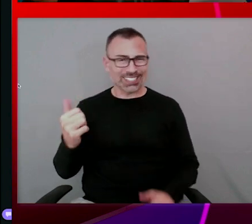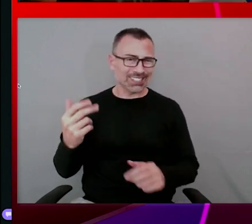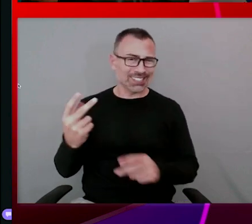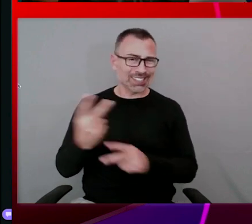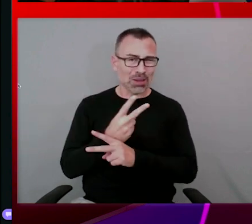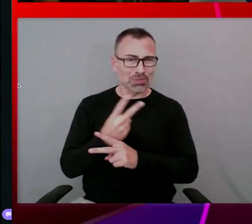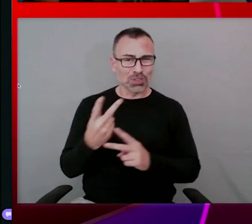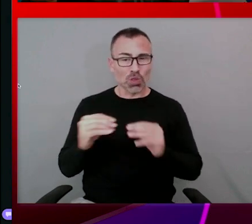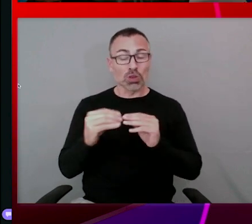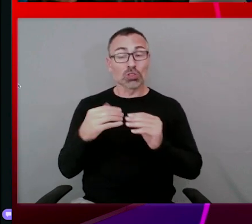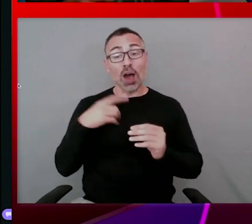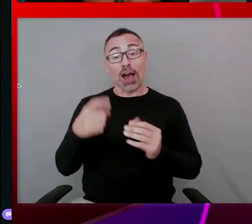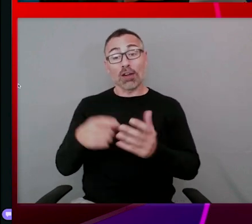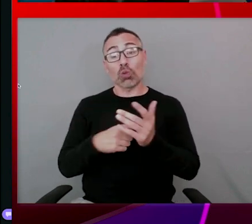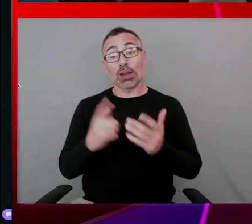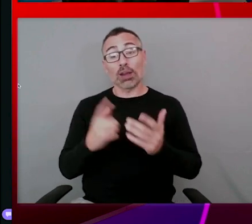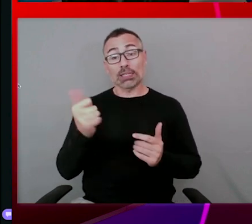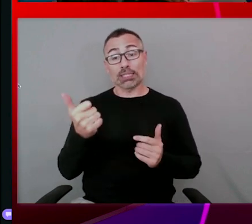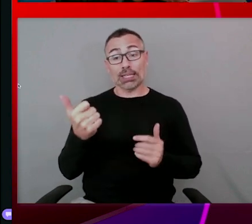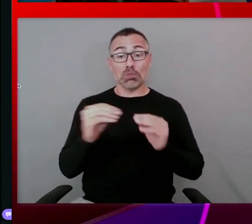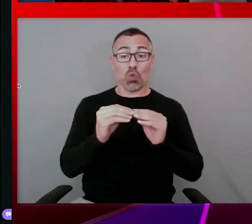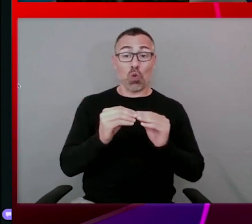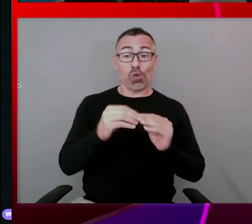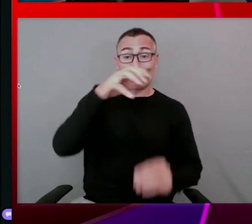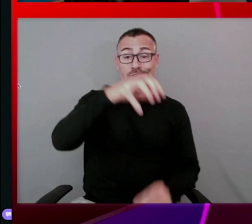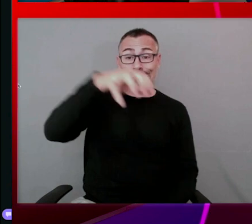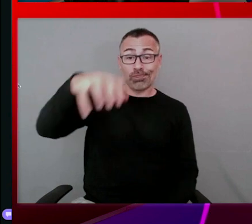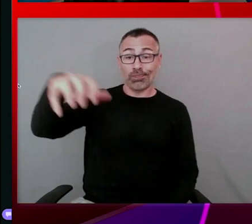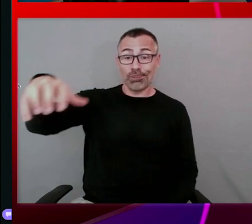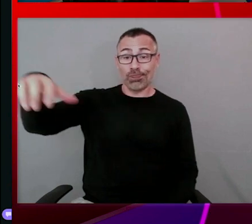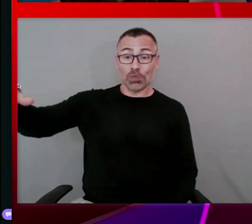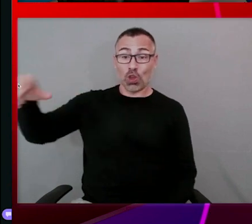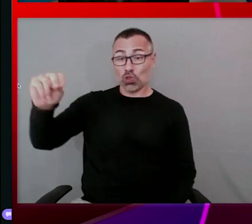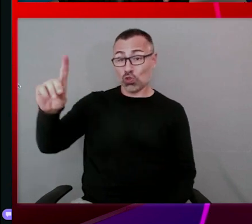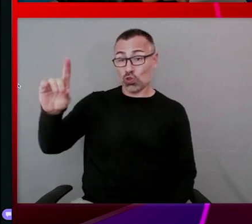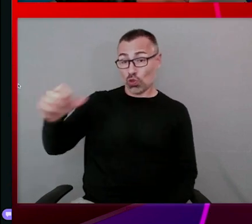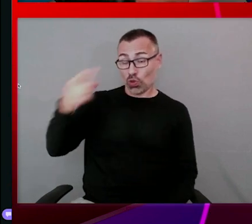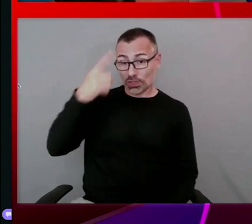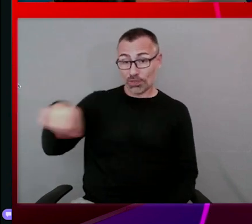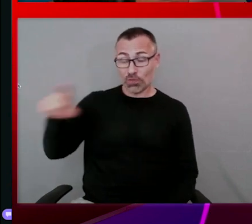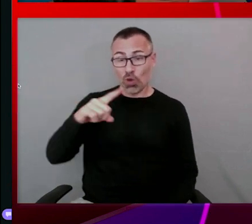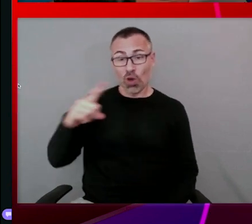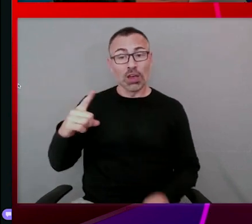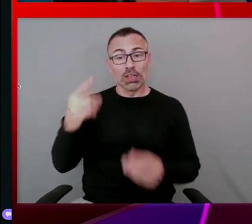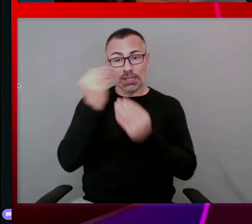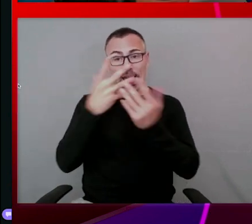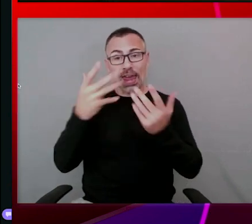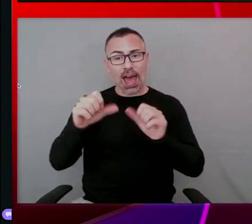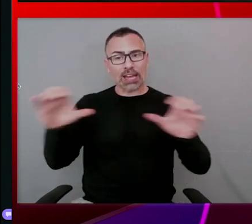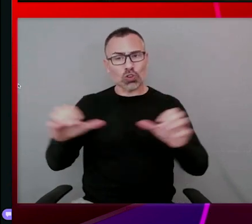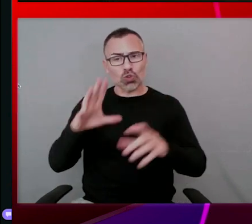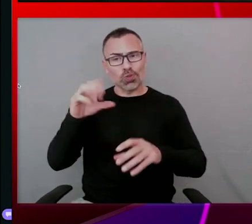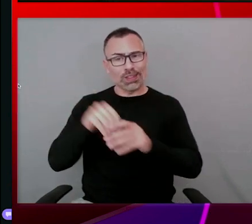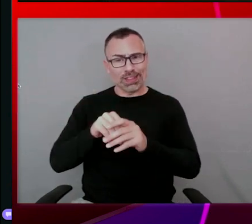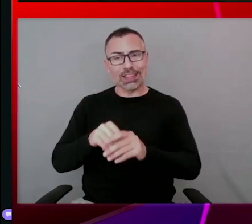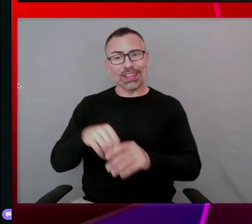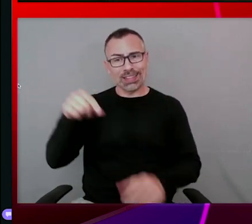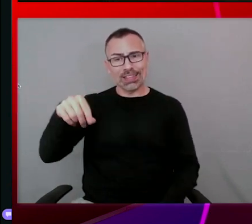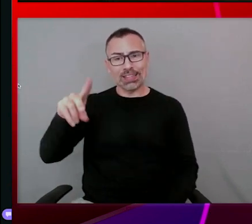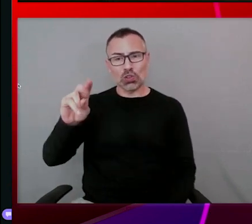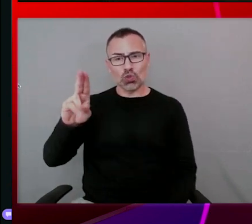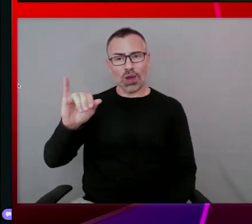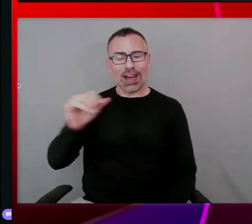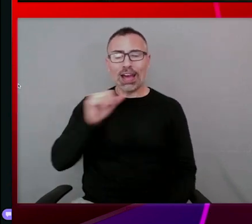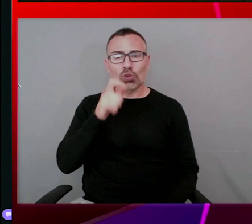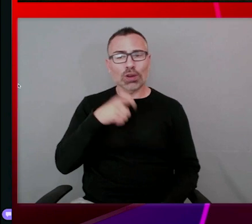more nodes to crunch this data. So you can do all of that within the UI without writing any code. That's pretty cool. And that saves a lot of